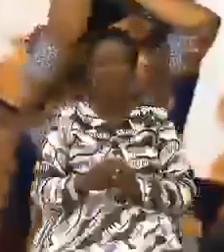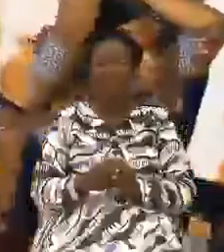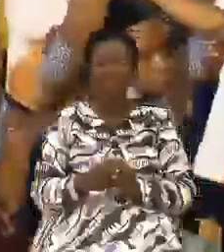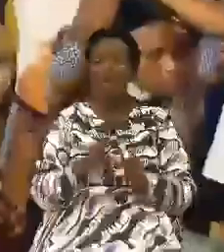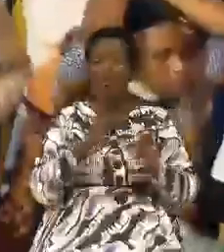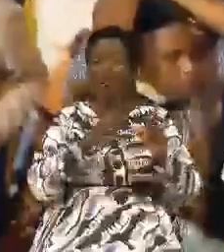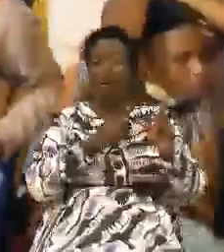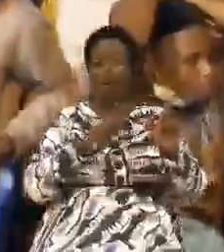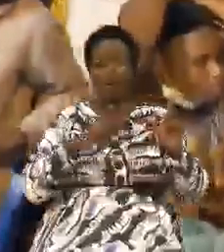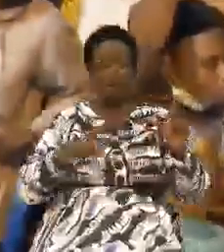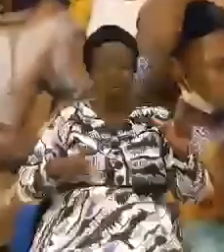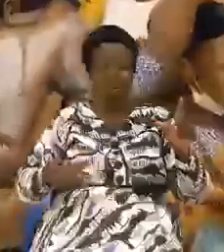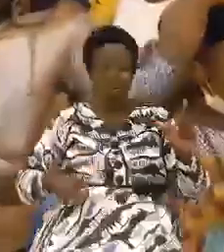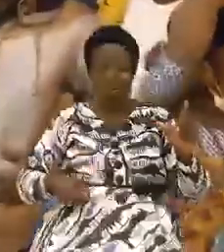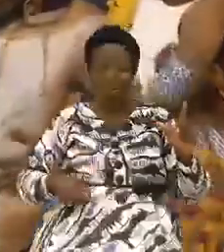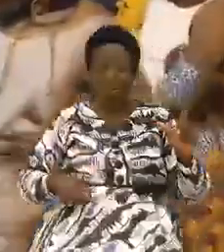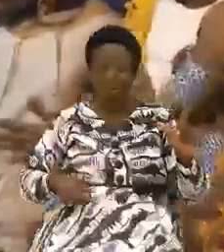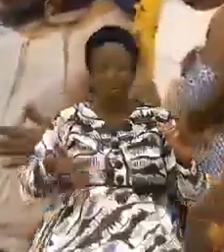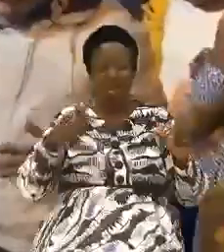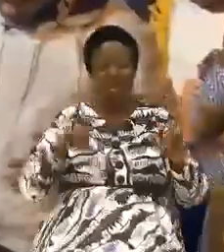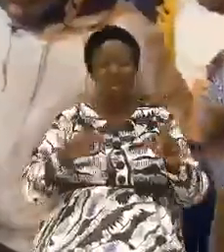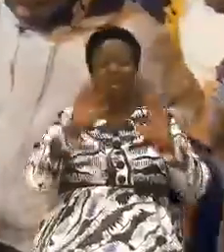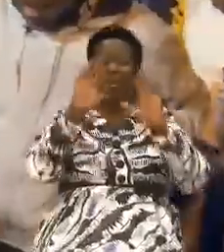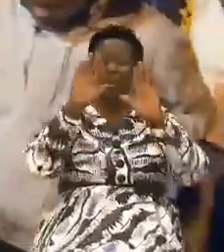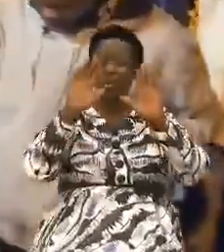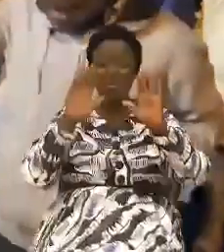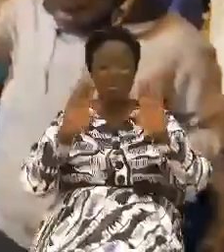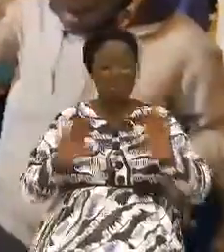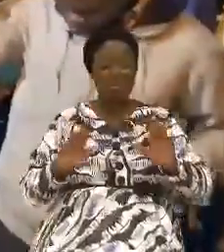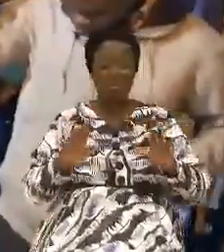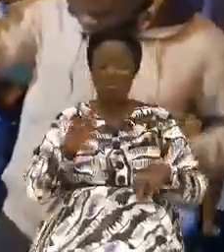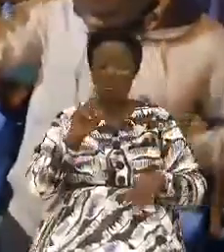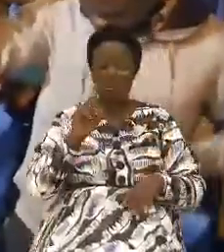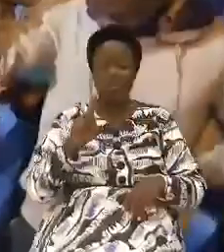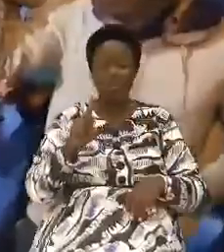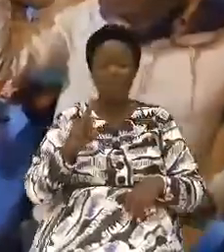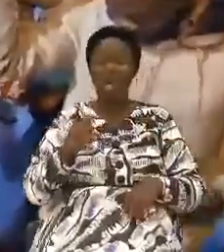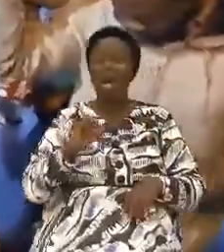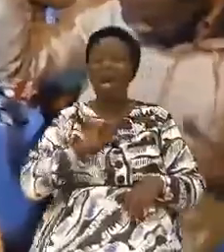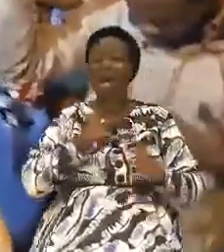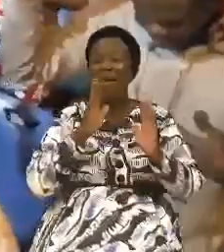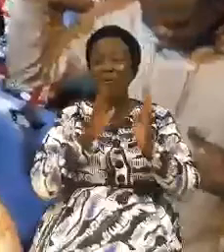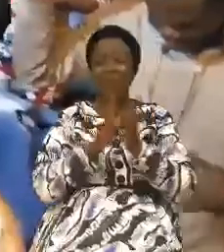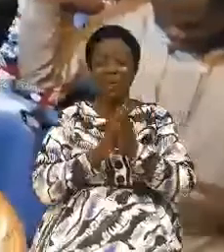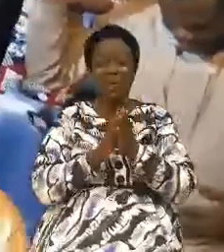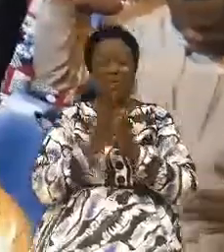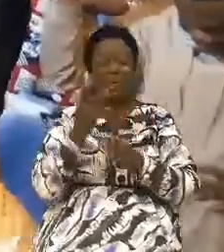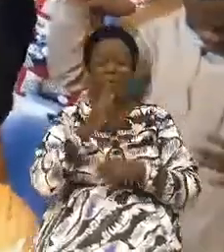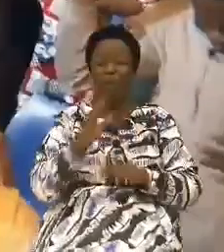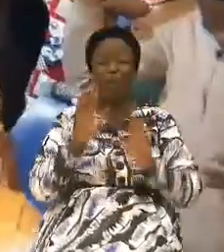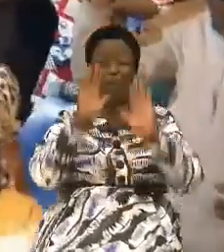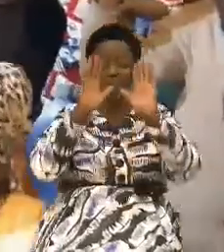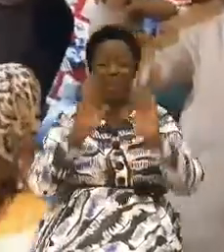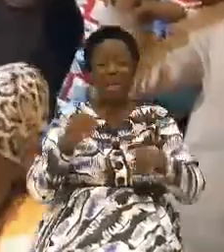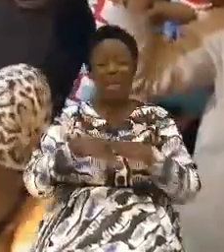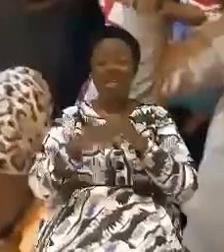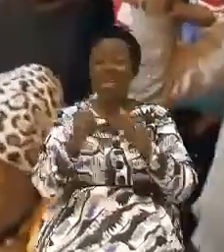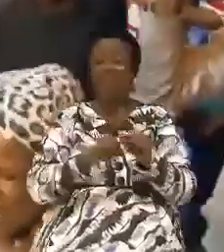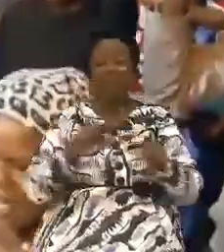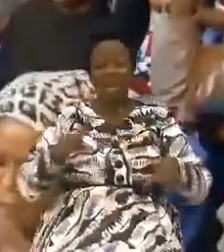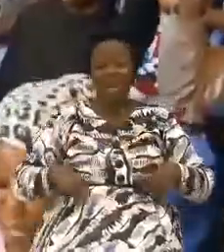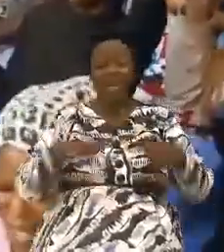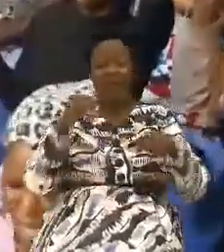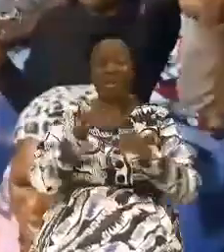Lord, the wonderful one. I pray there will be wonder in every life in Jesus'